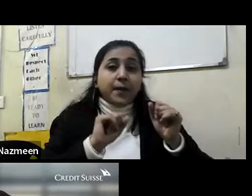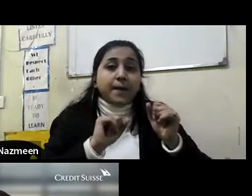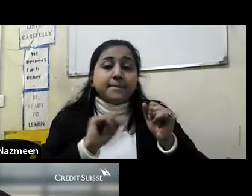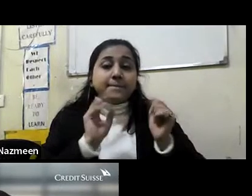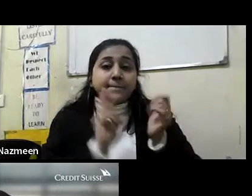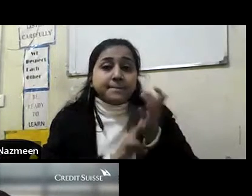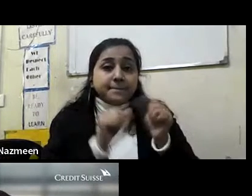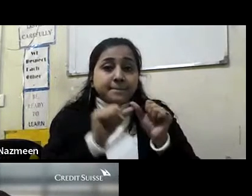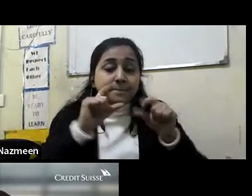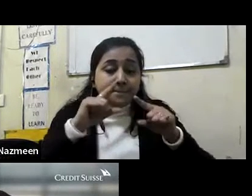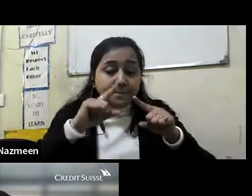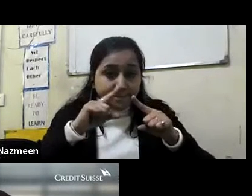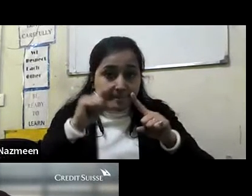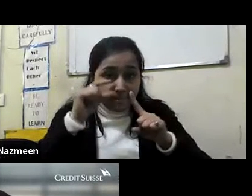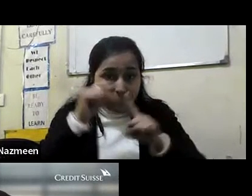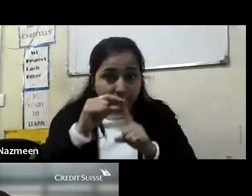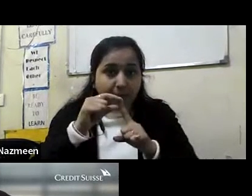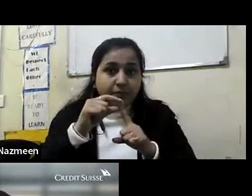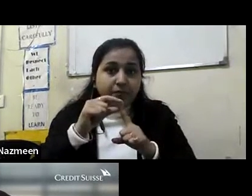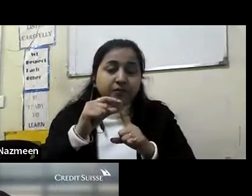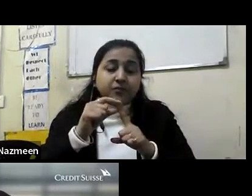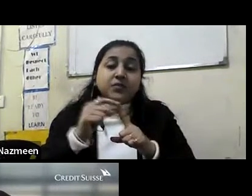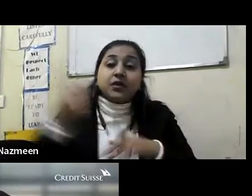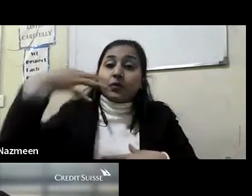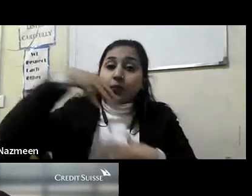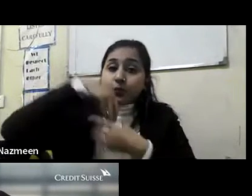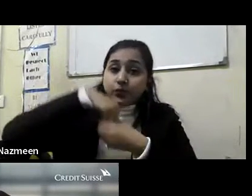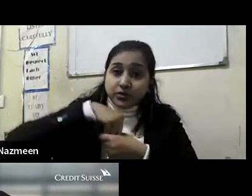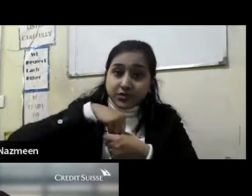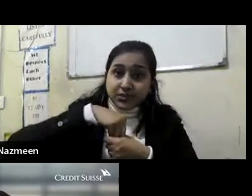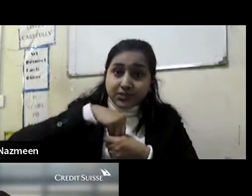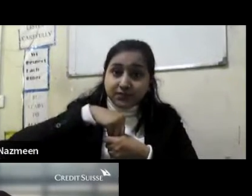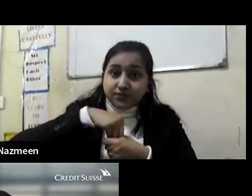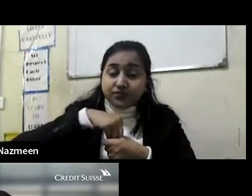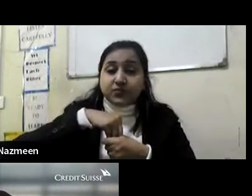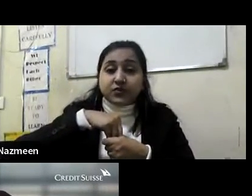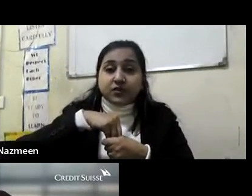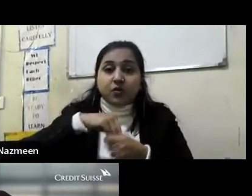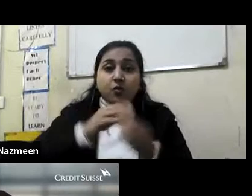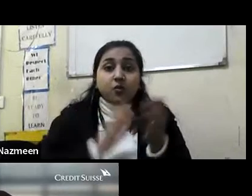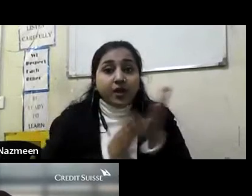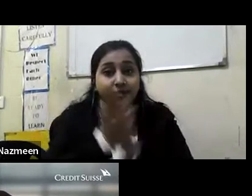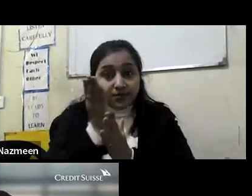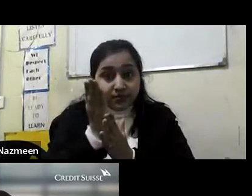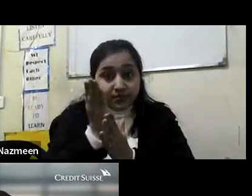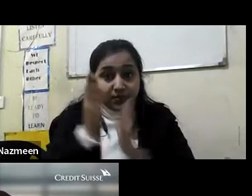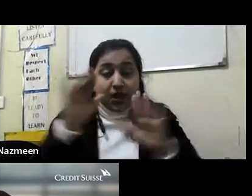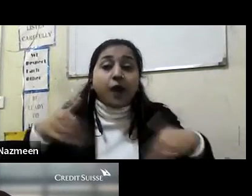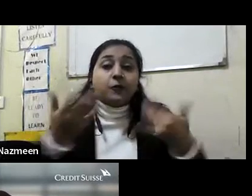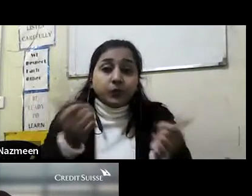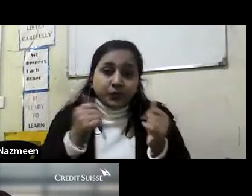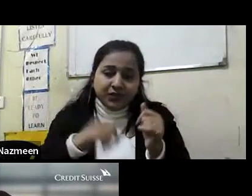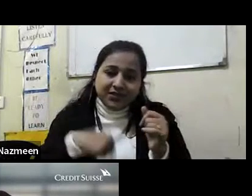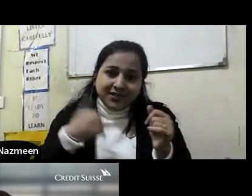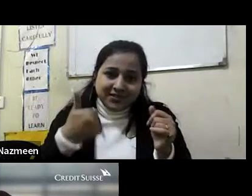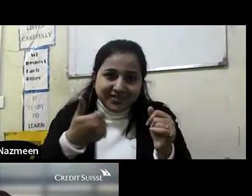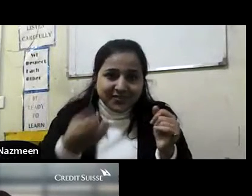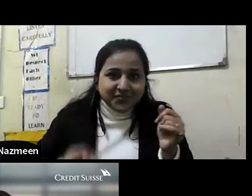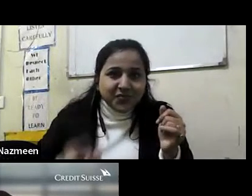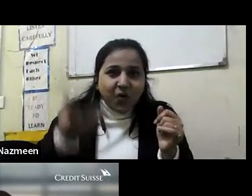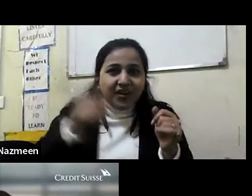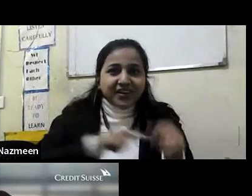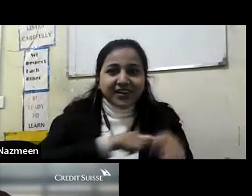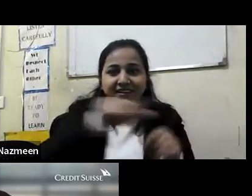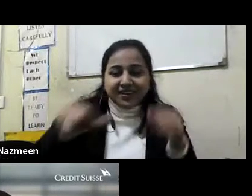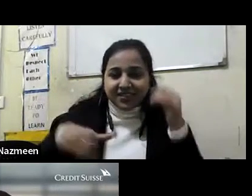for building a nation which is inclusive, empowered, and accessible? Over to you. Good morning, everyone,